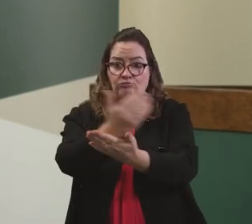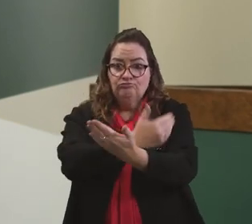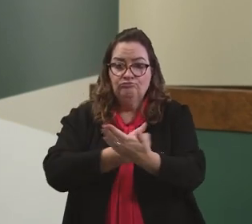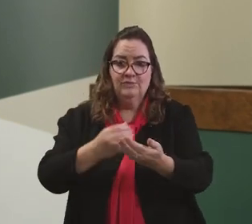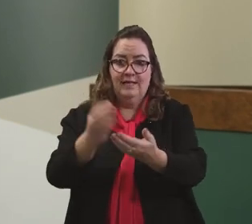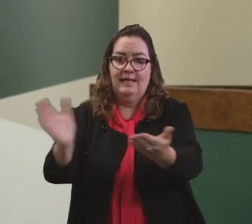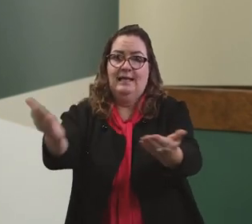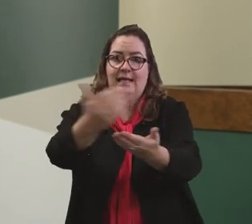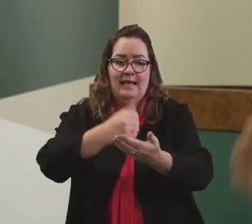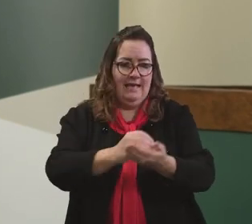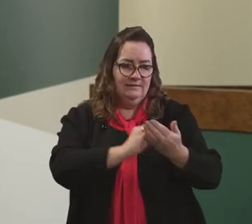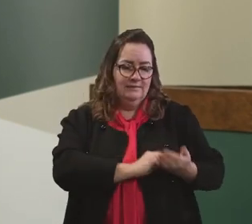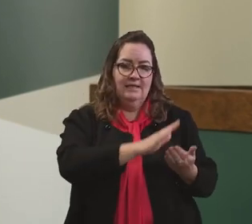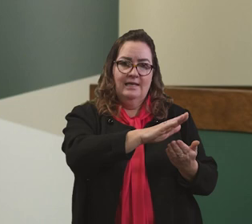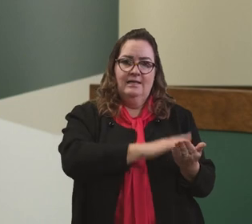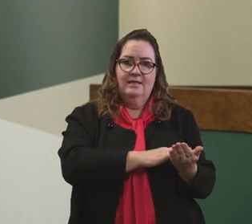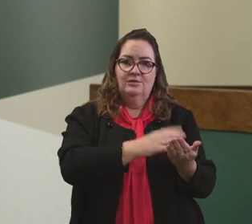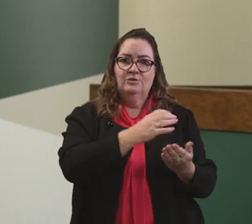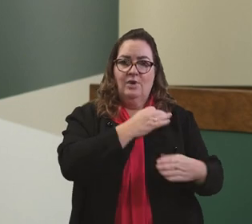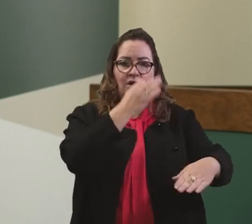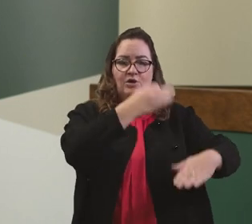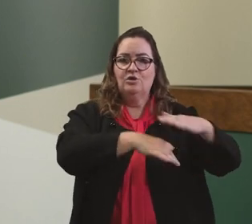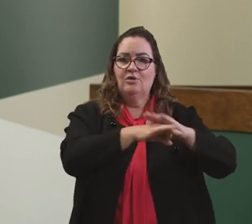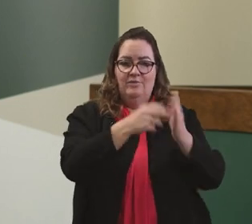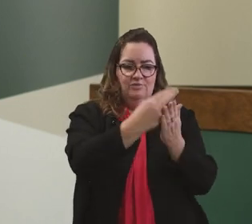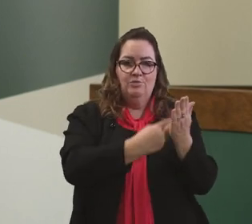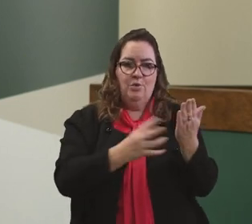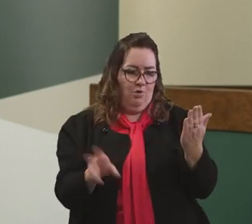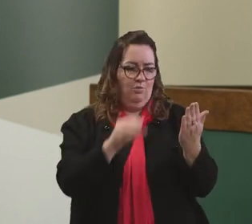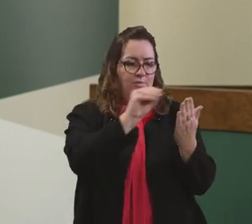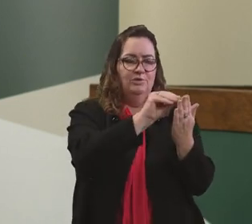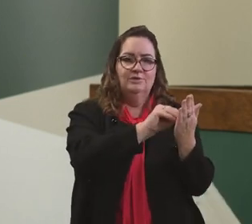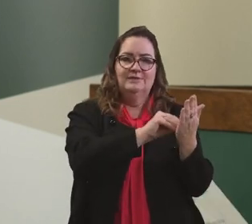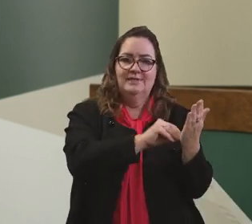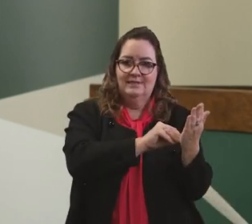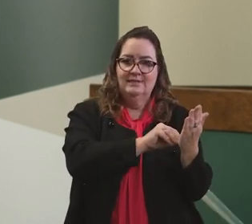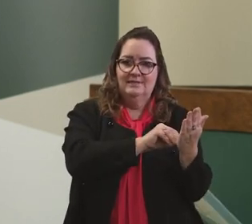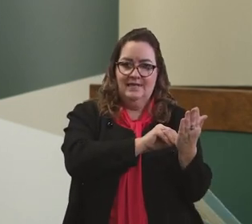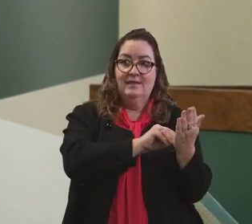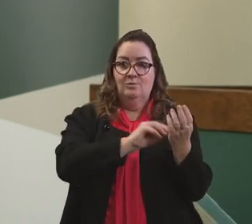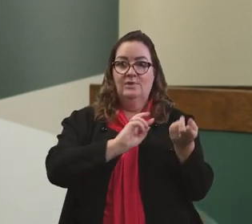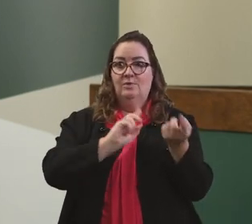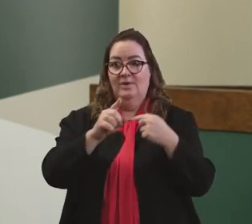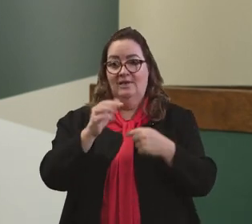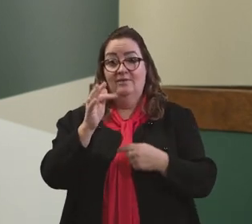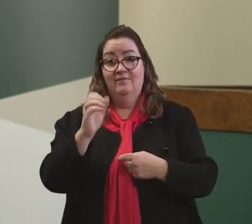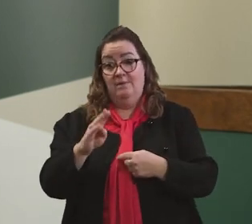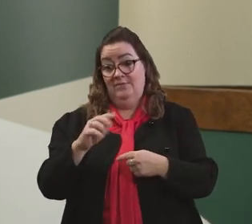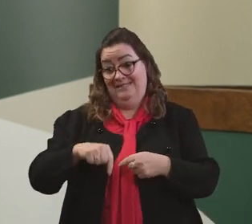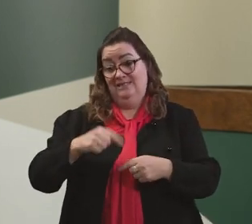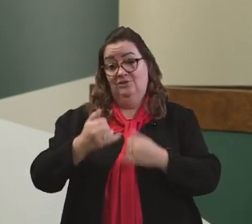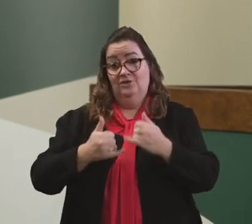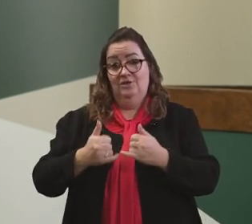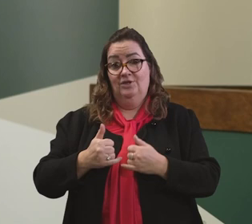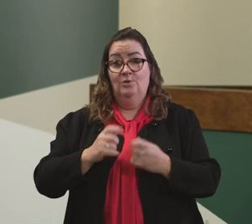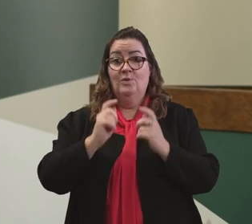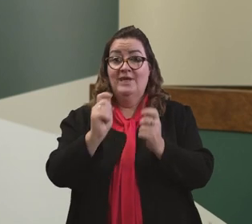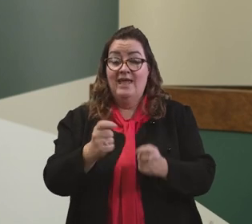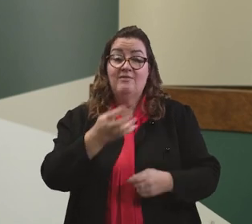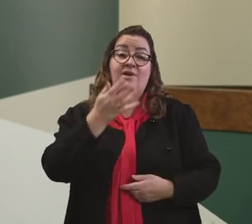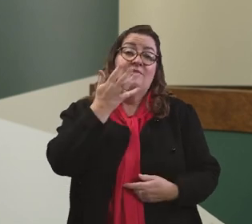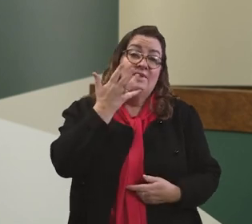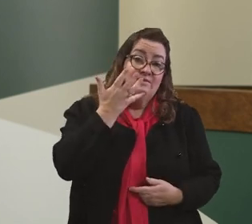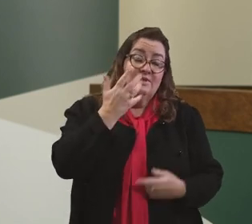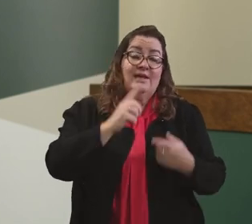report, our state report to the UN Committee on the Rights of the Child. And in February this year, Ireland gave our fifth and our